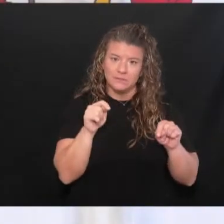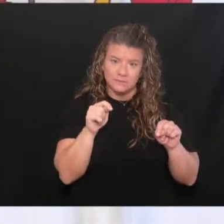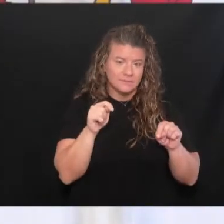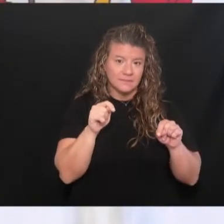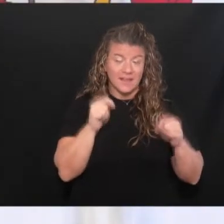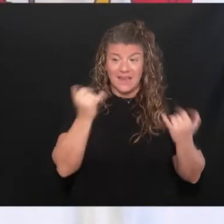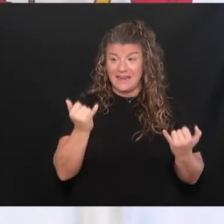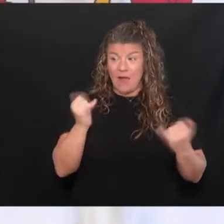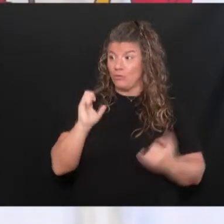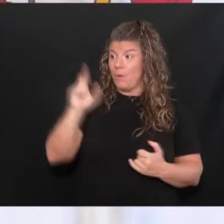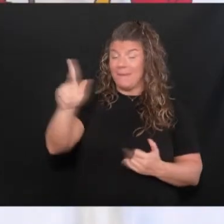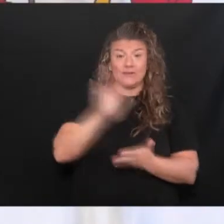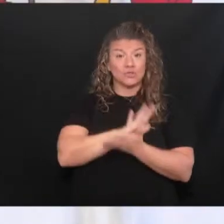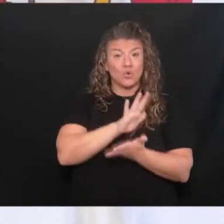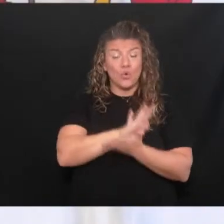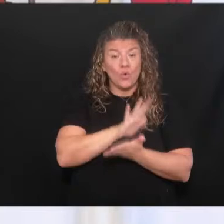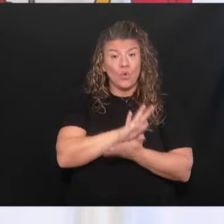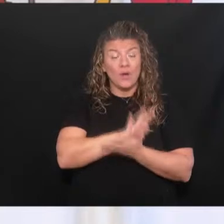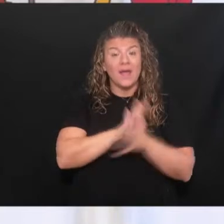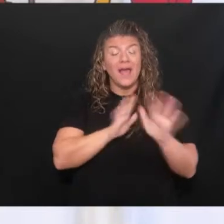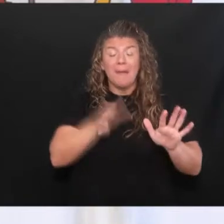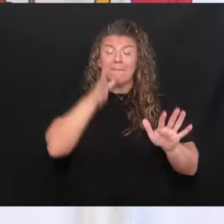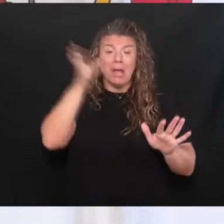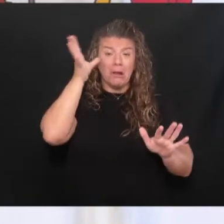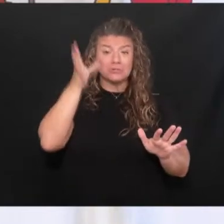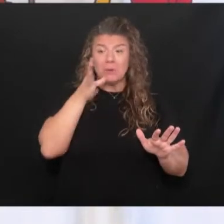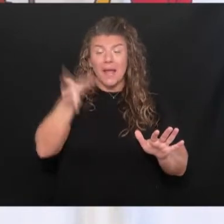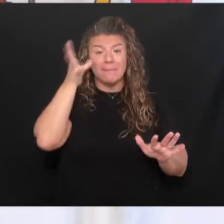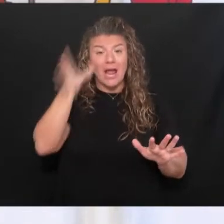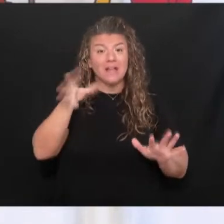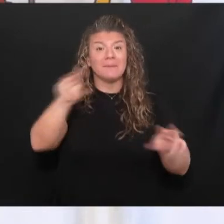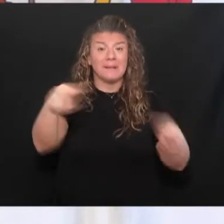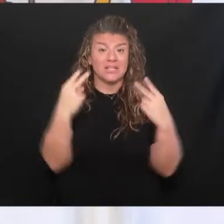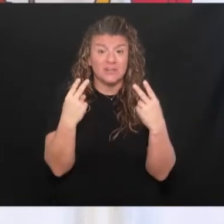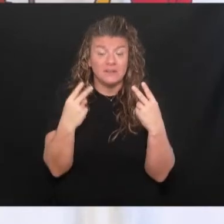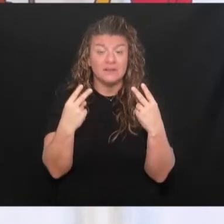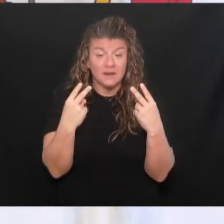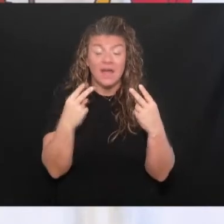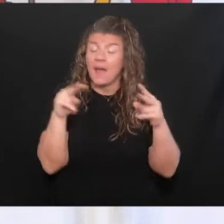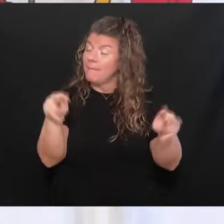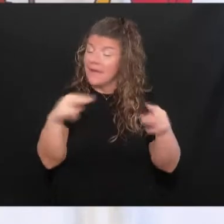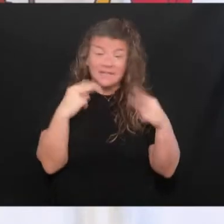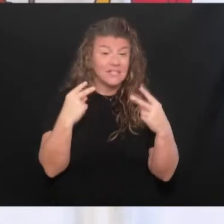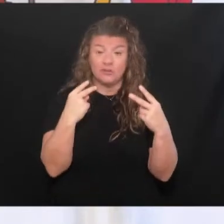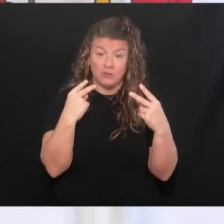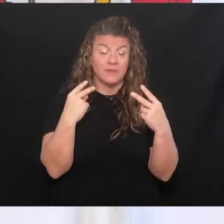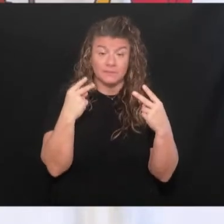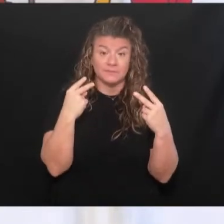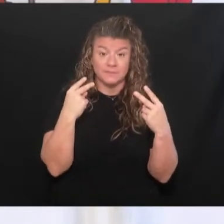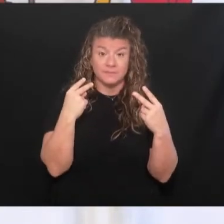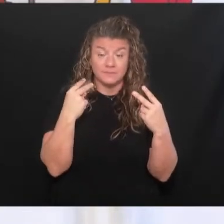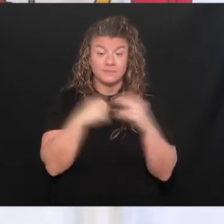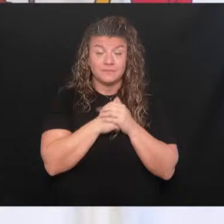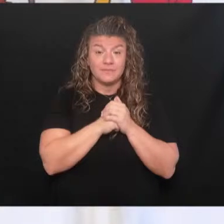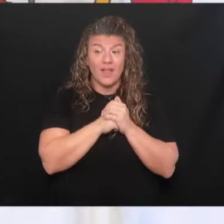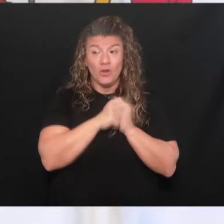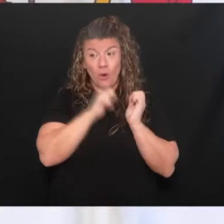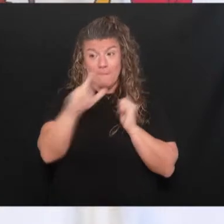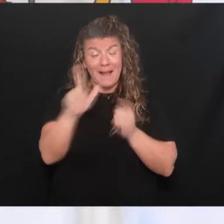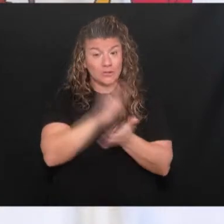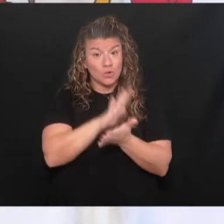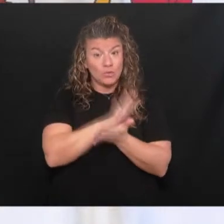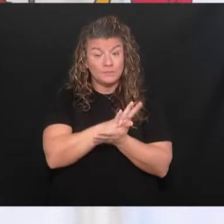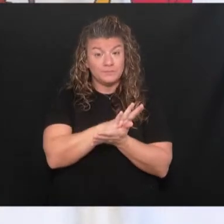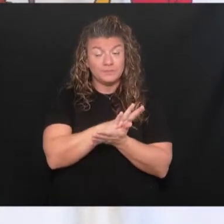to school. Please, parents and grandparents, listen to me. Listen to me in every way. You're going back to